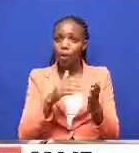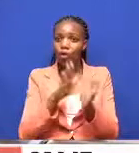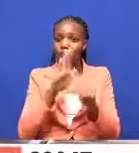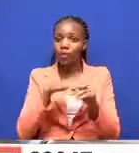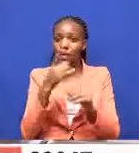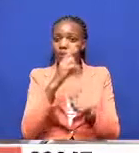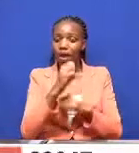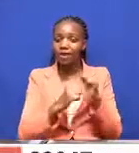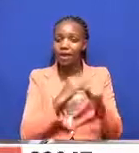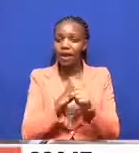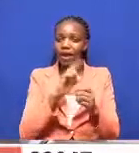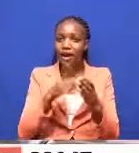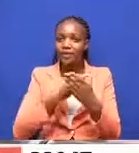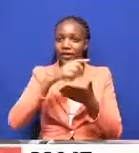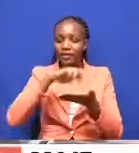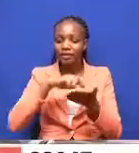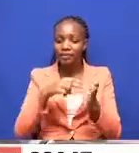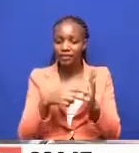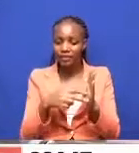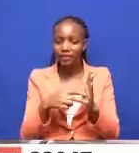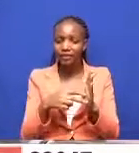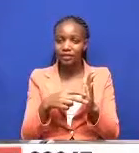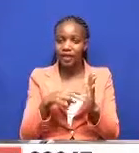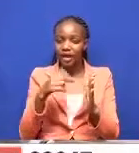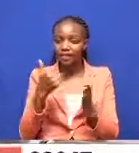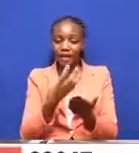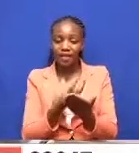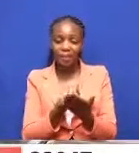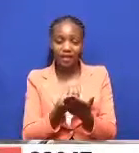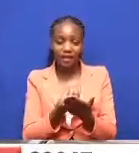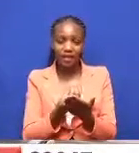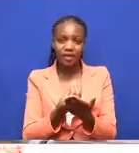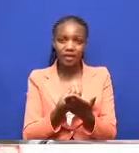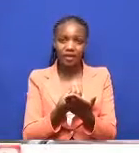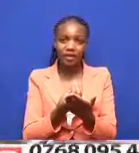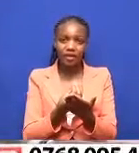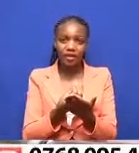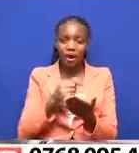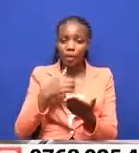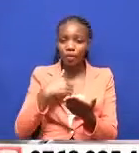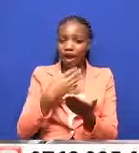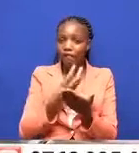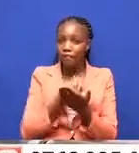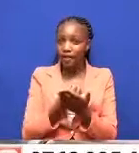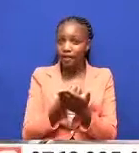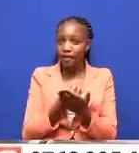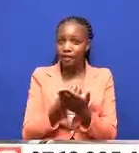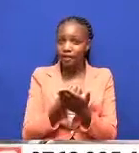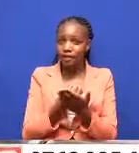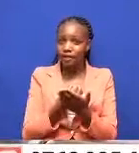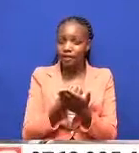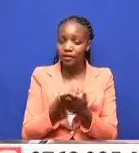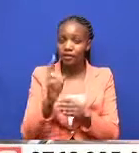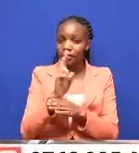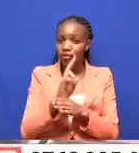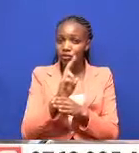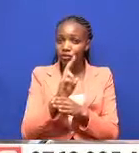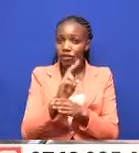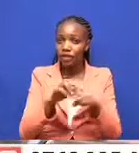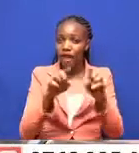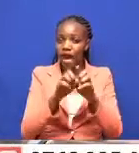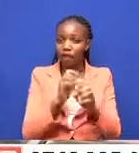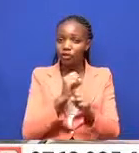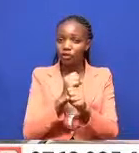1 year, then it means that the other money is, there is money that is committed and the work